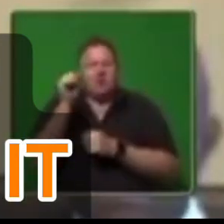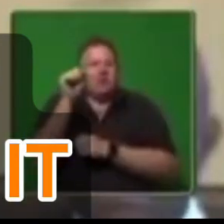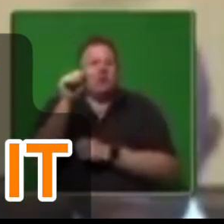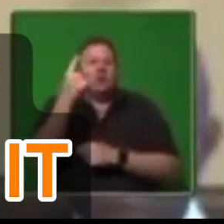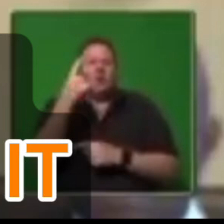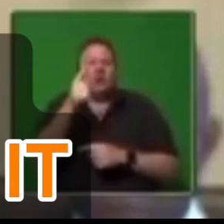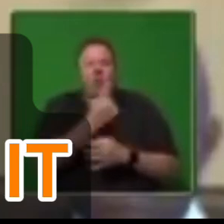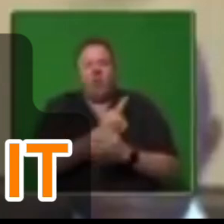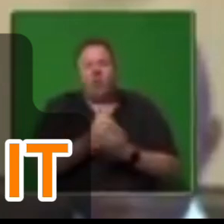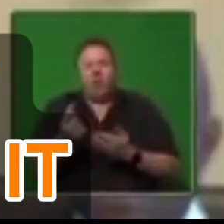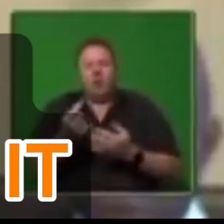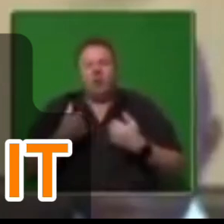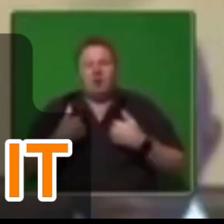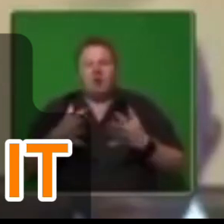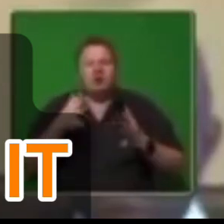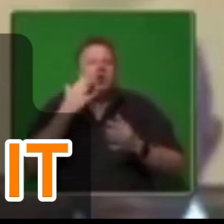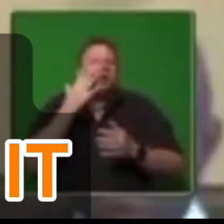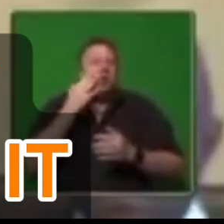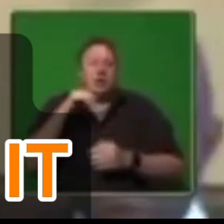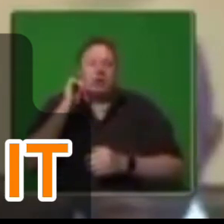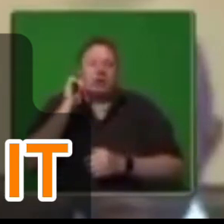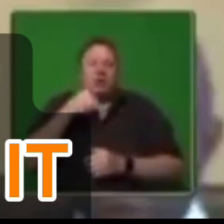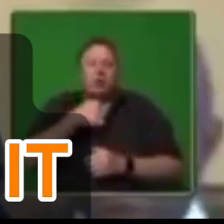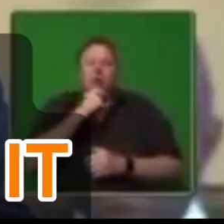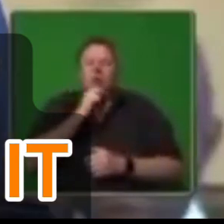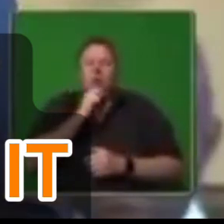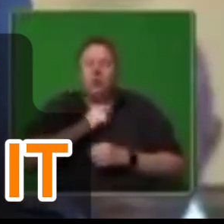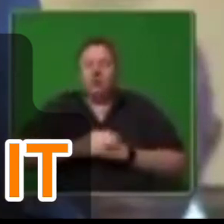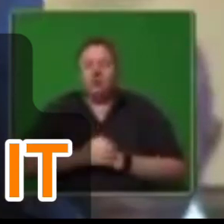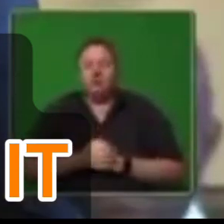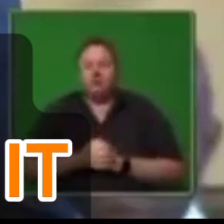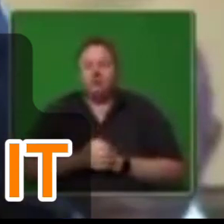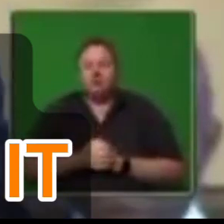week starting from tomorrow morning.